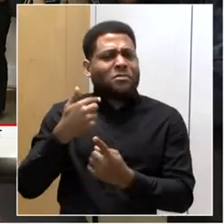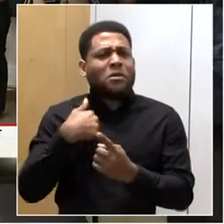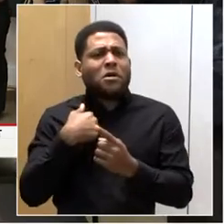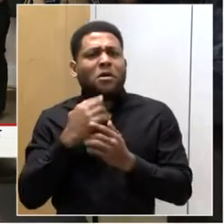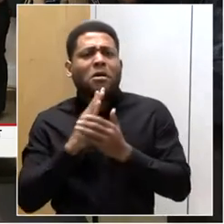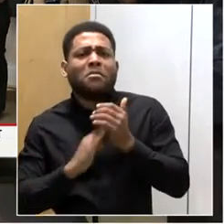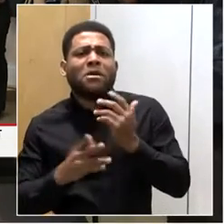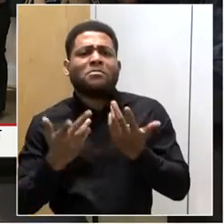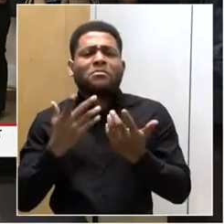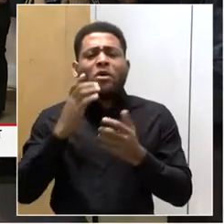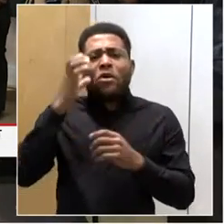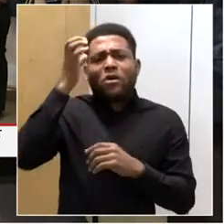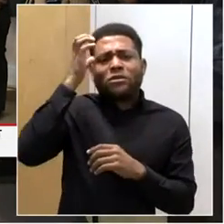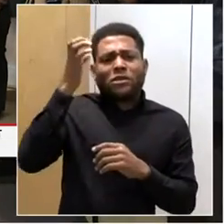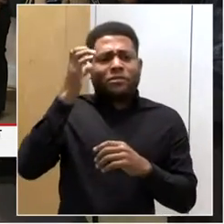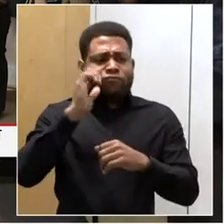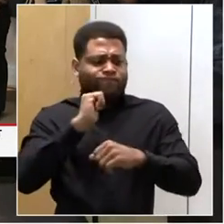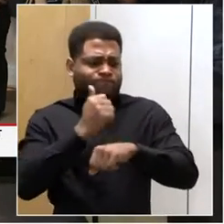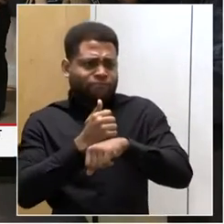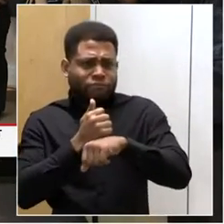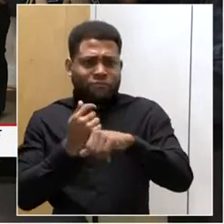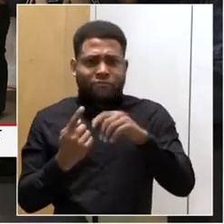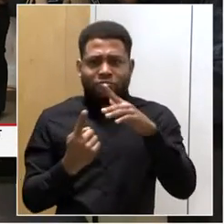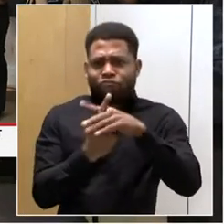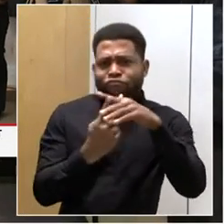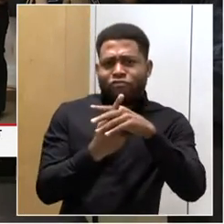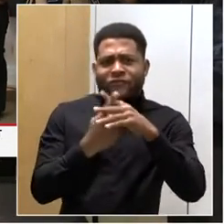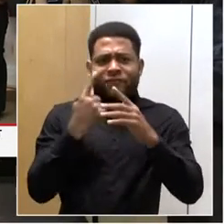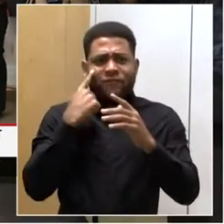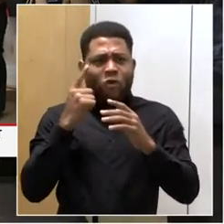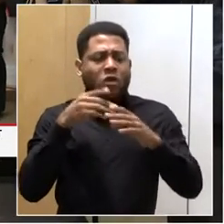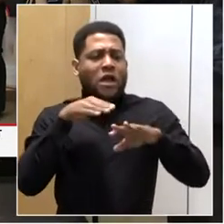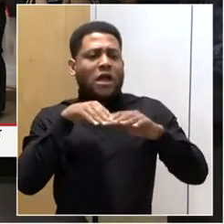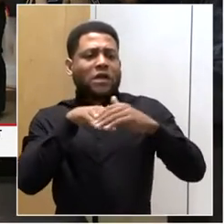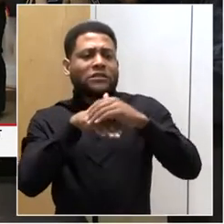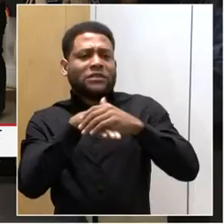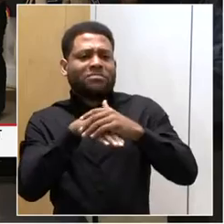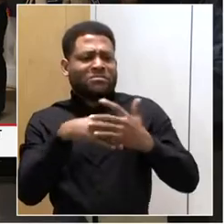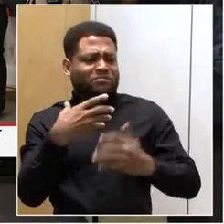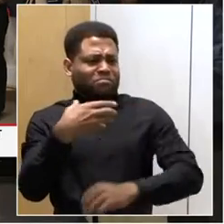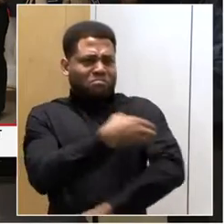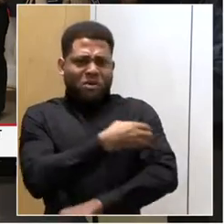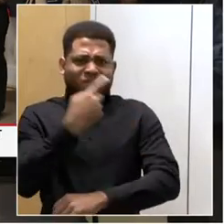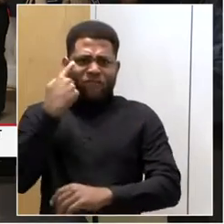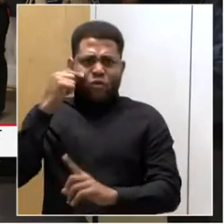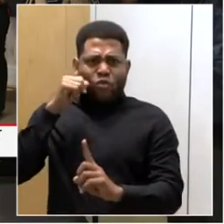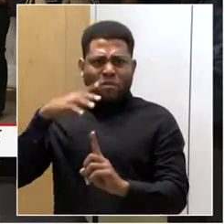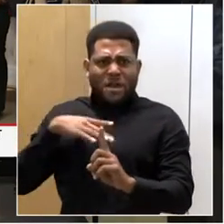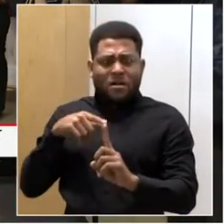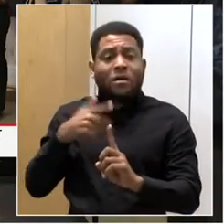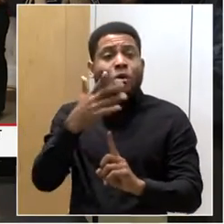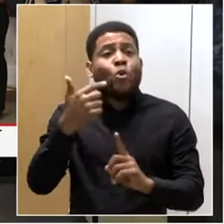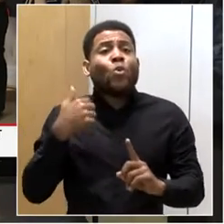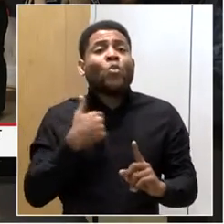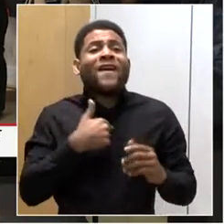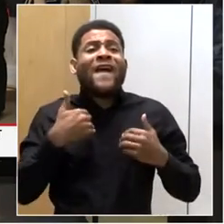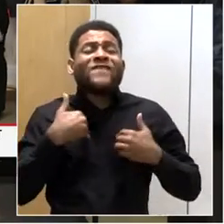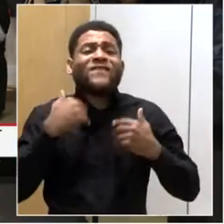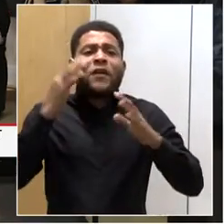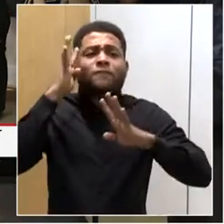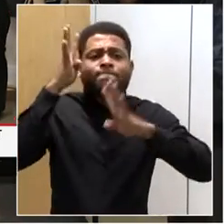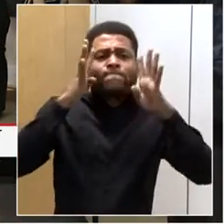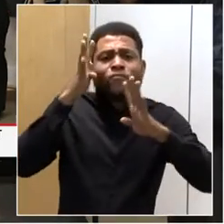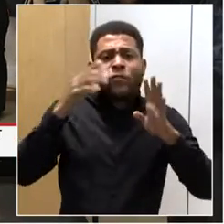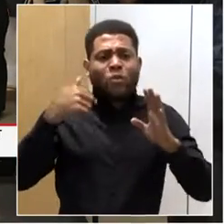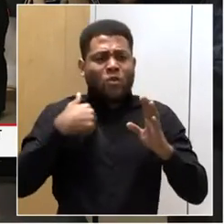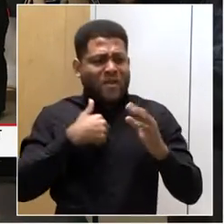dormant spaces in our neighborhoods and empower women entrepreneurs. Through our innovative approach, we've leveraged community resources and